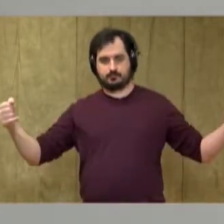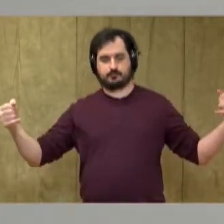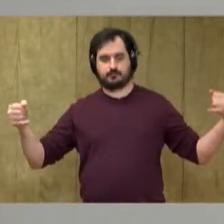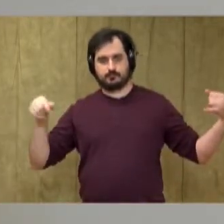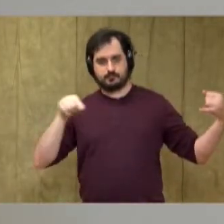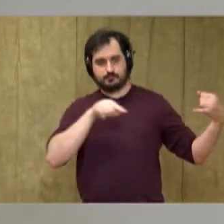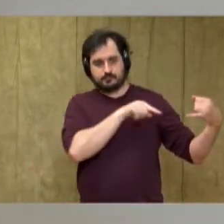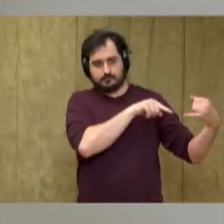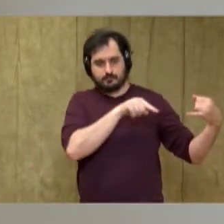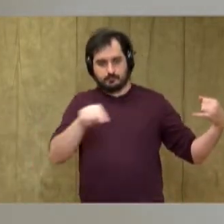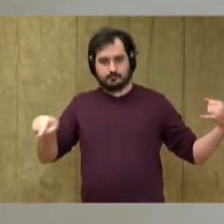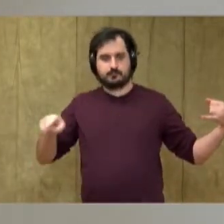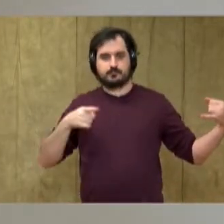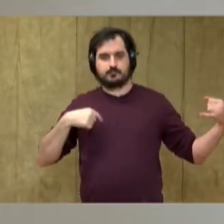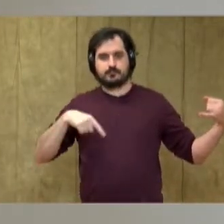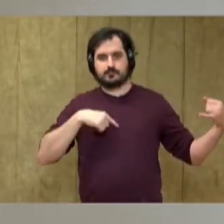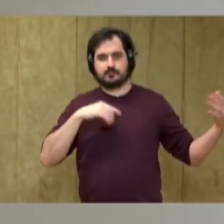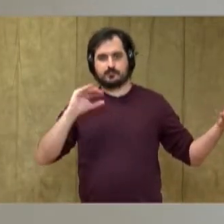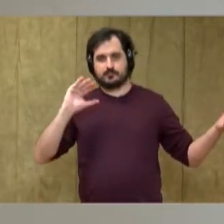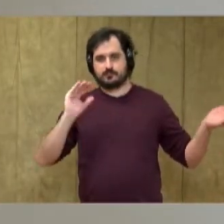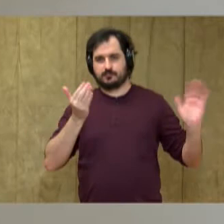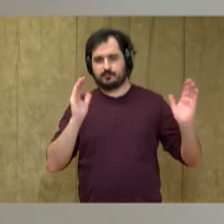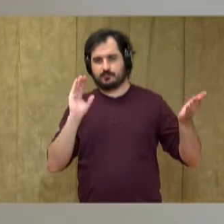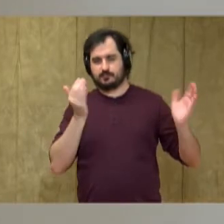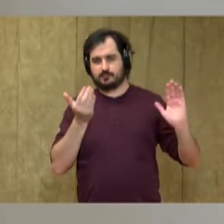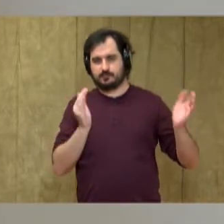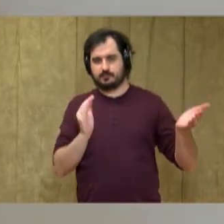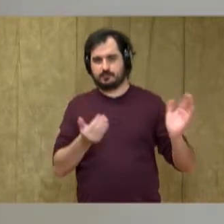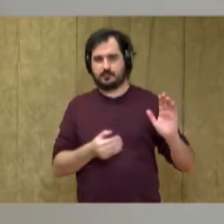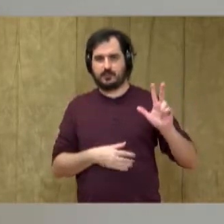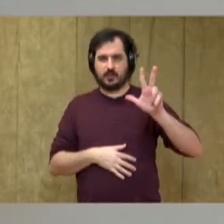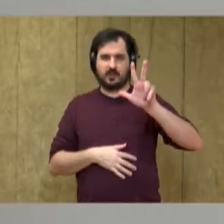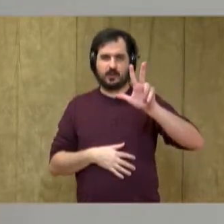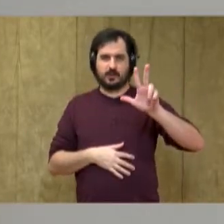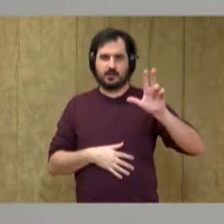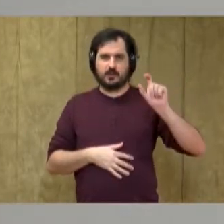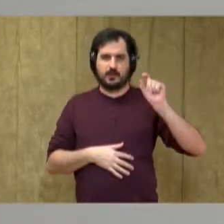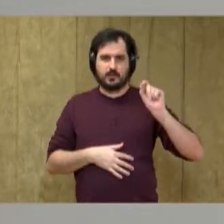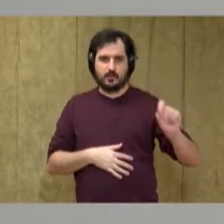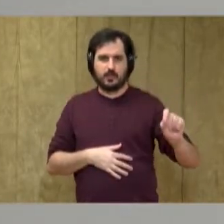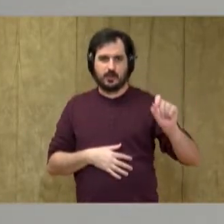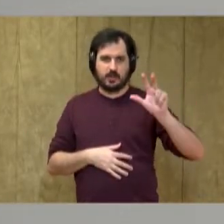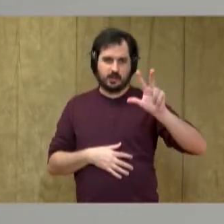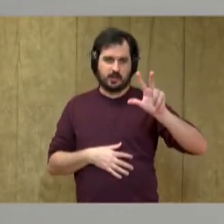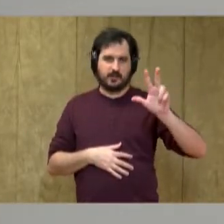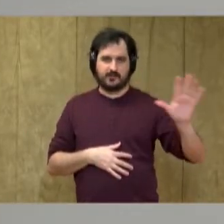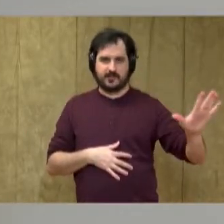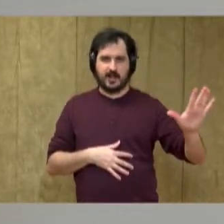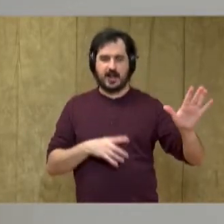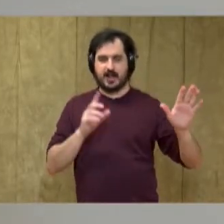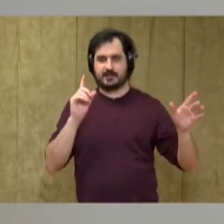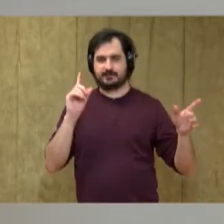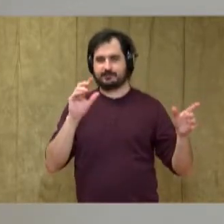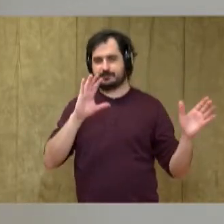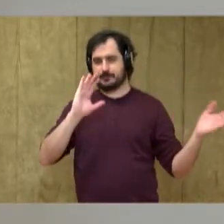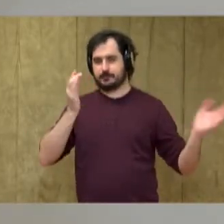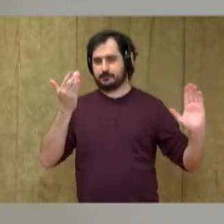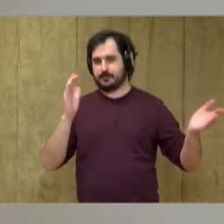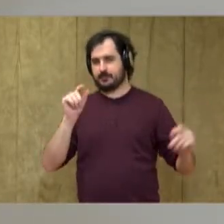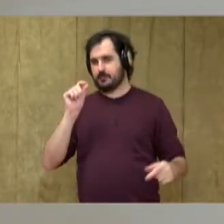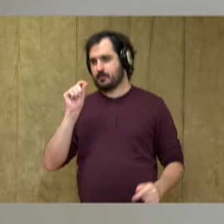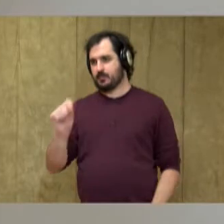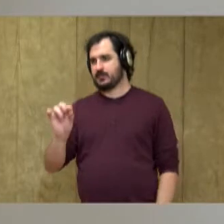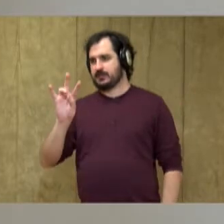comparing 35 hundredths to 71 hundredths. So if I look at my number